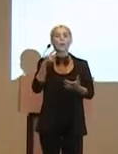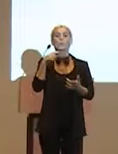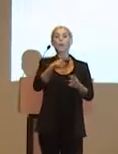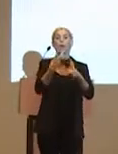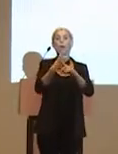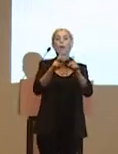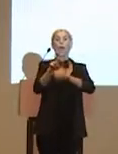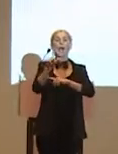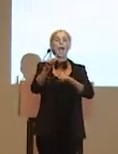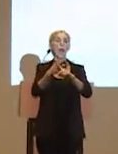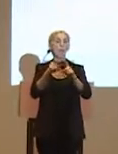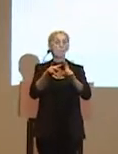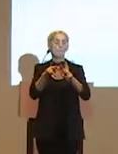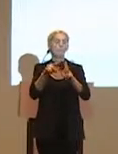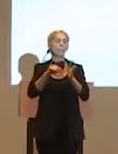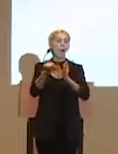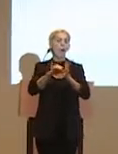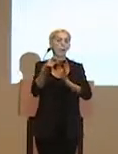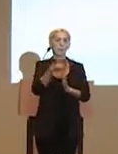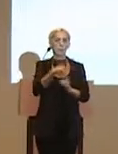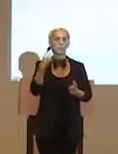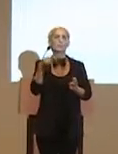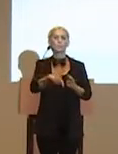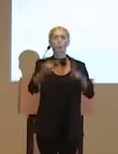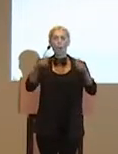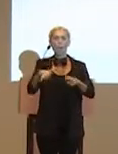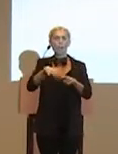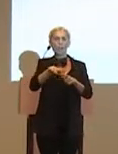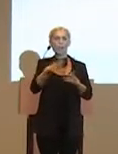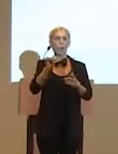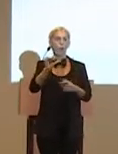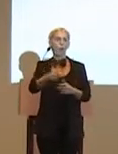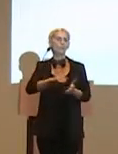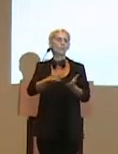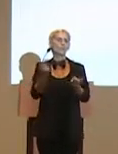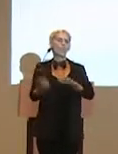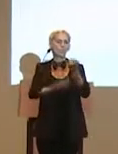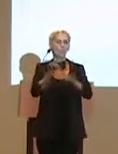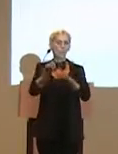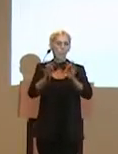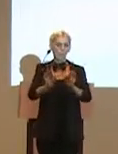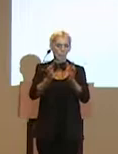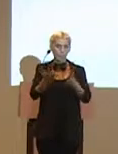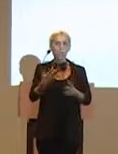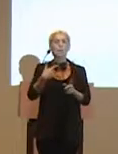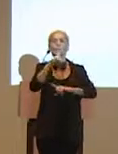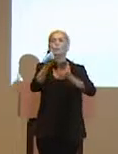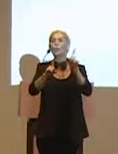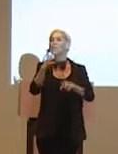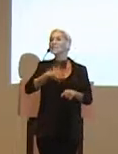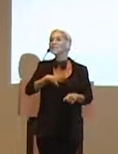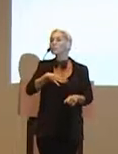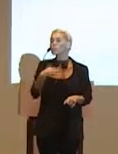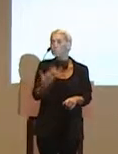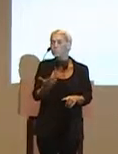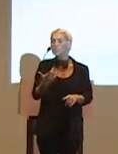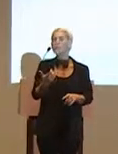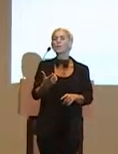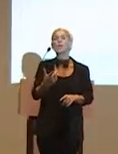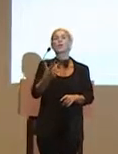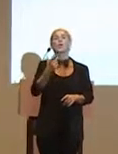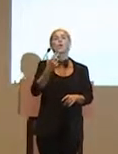continue with you because we're now talking about oral history you have important work in this area my question